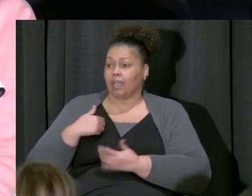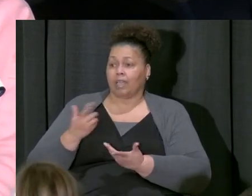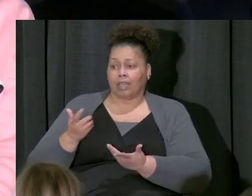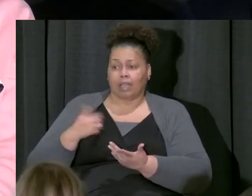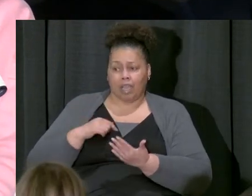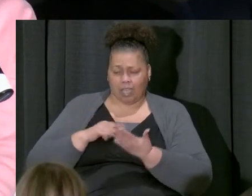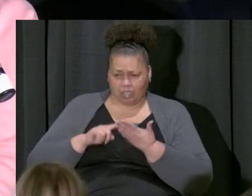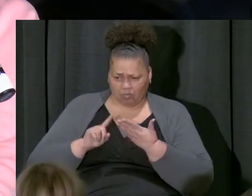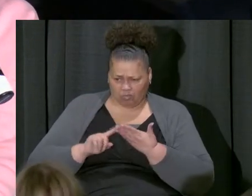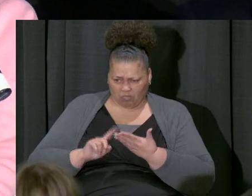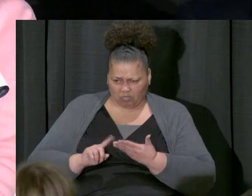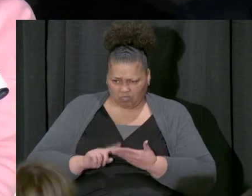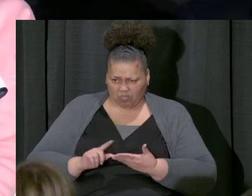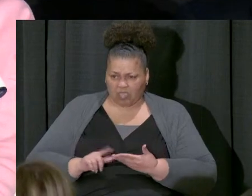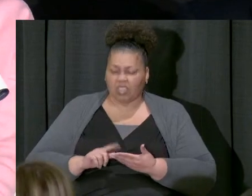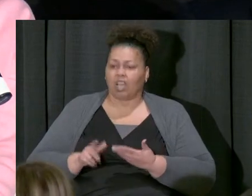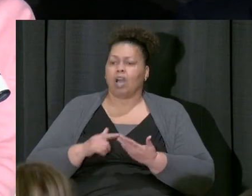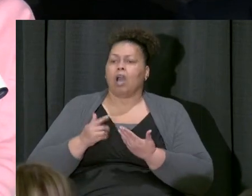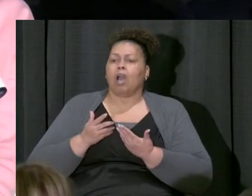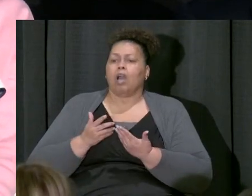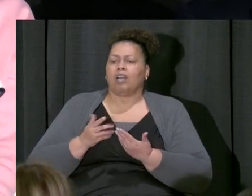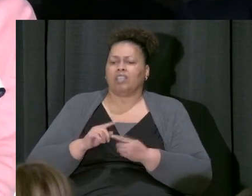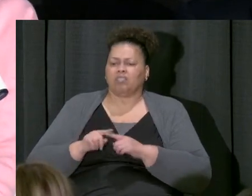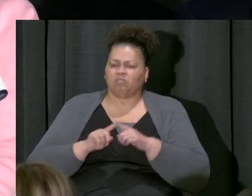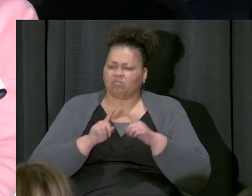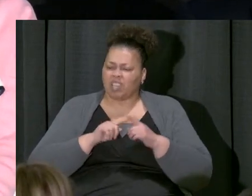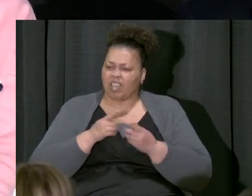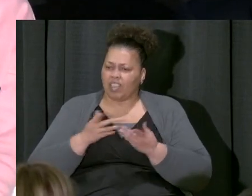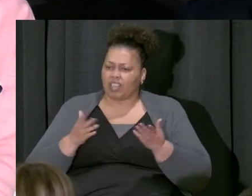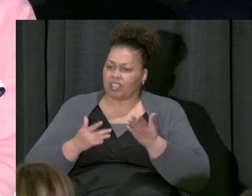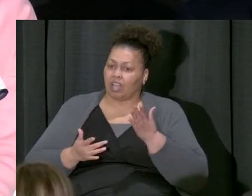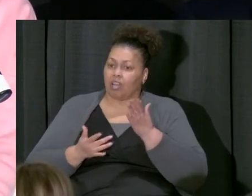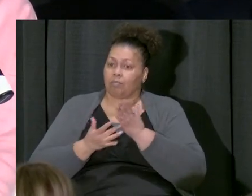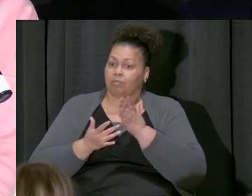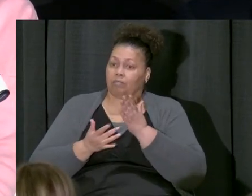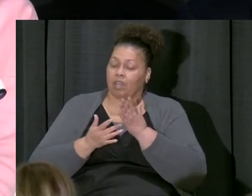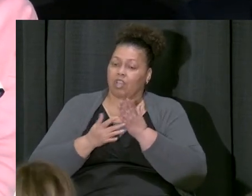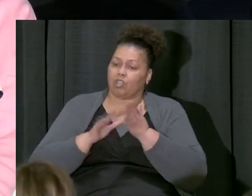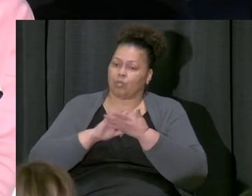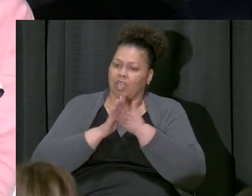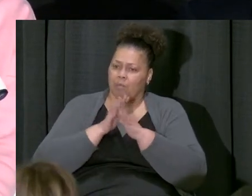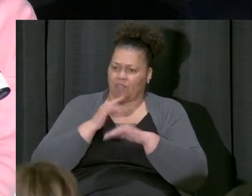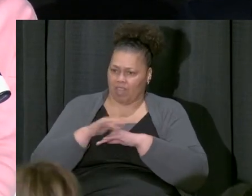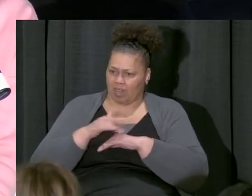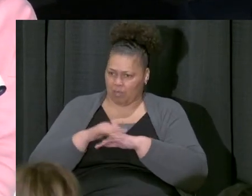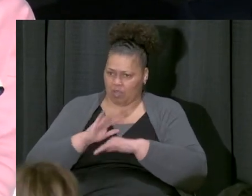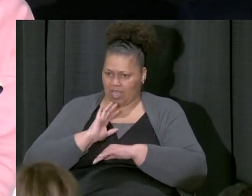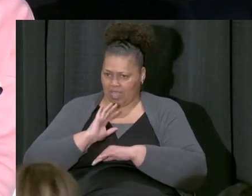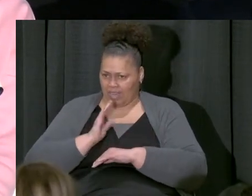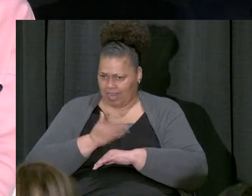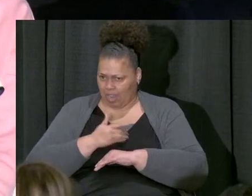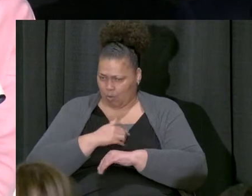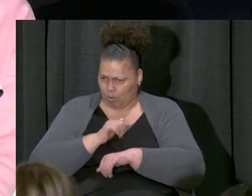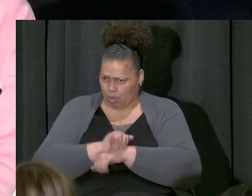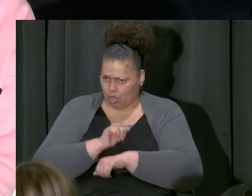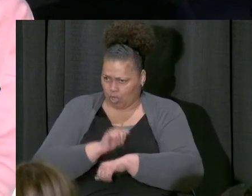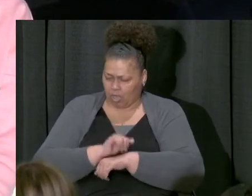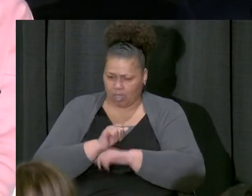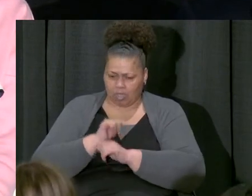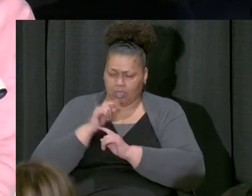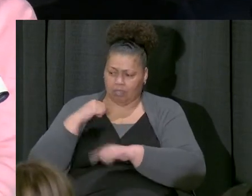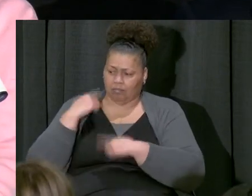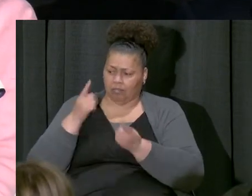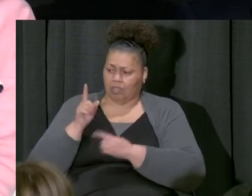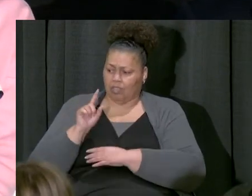getting available in our real world. So after 2010s, I have been focusing on the real